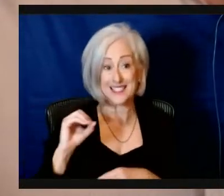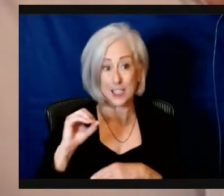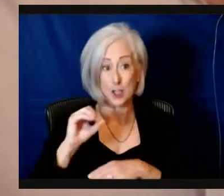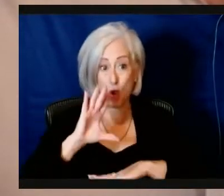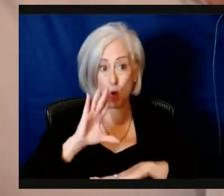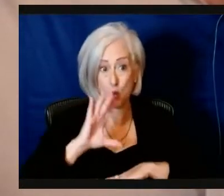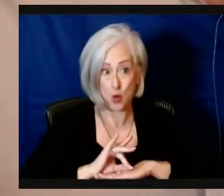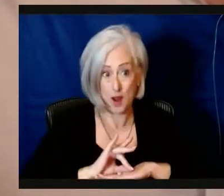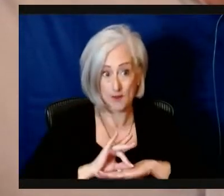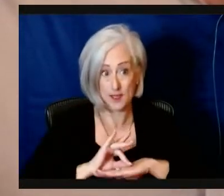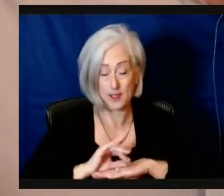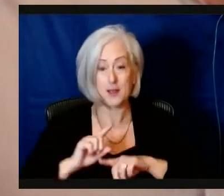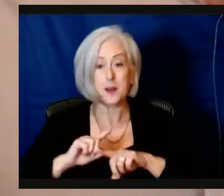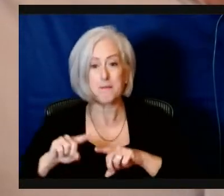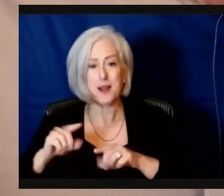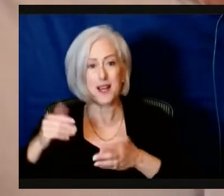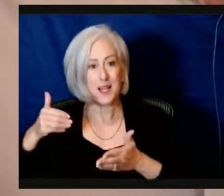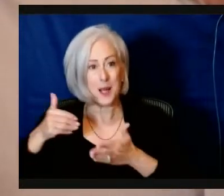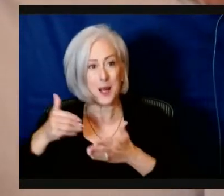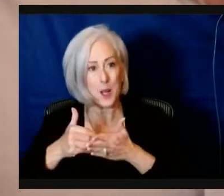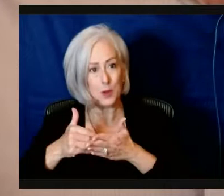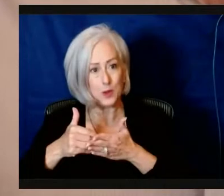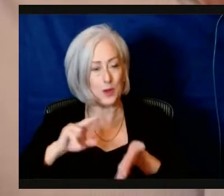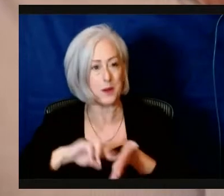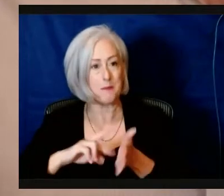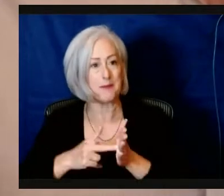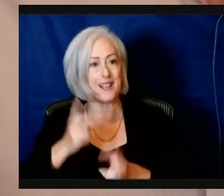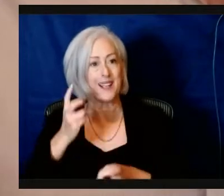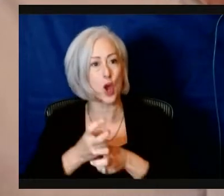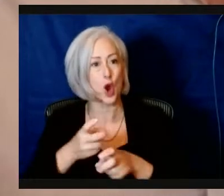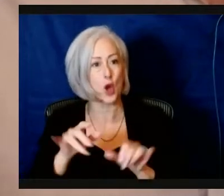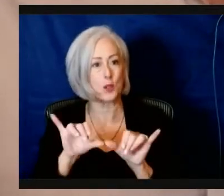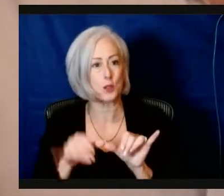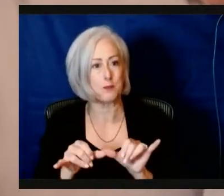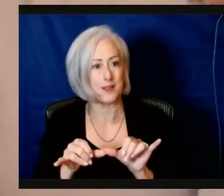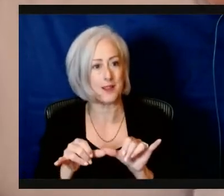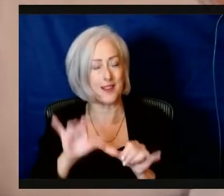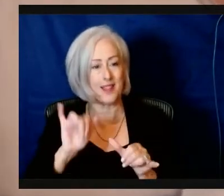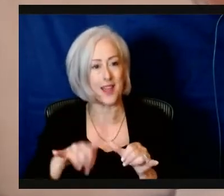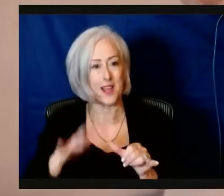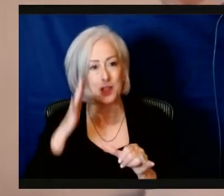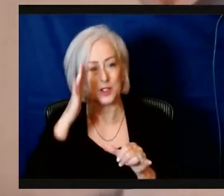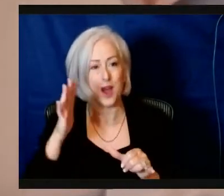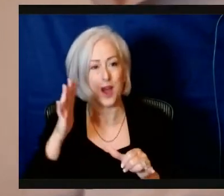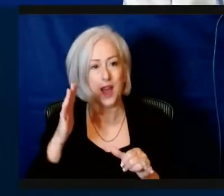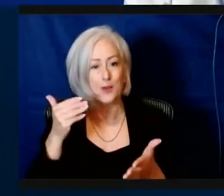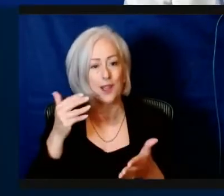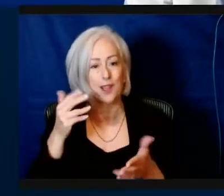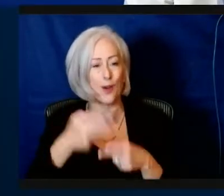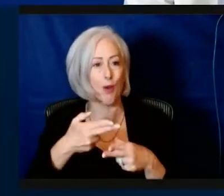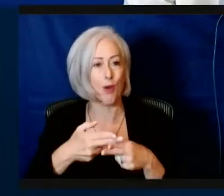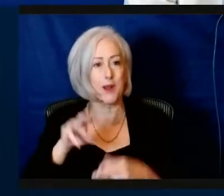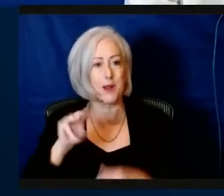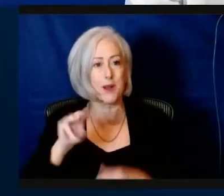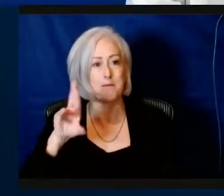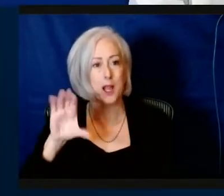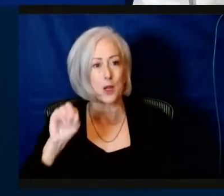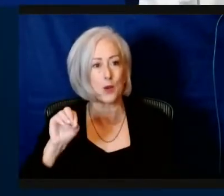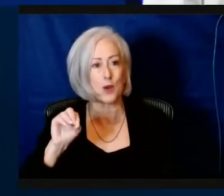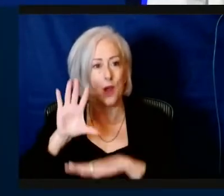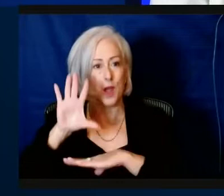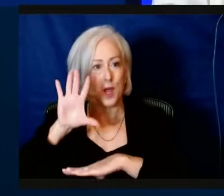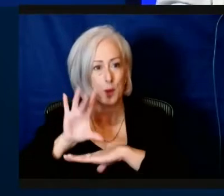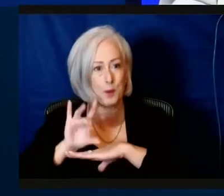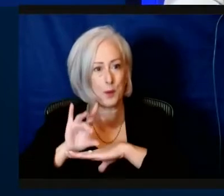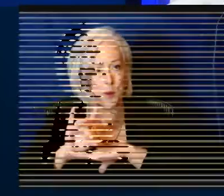gravity, it's very difficult to measure, which is why it has the name microgravity. Okay, I get that one. That is not me going